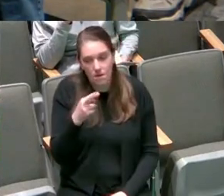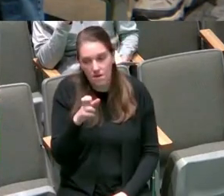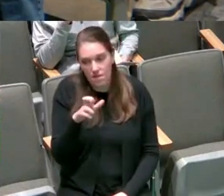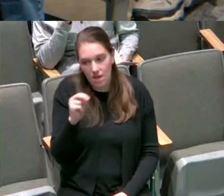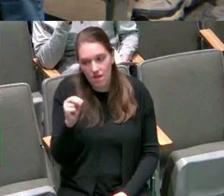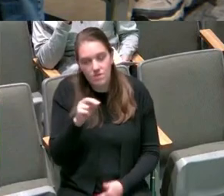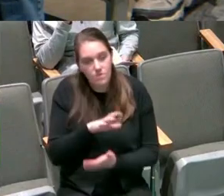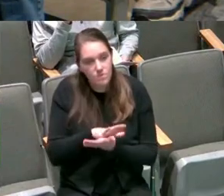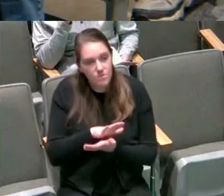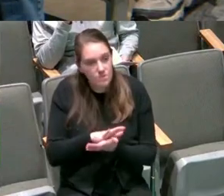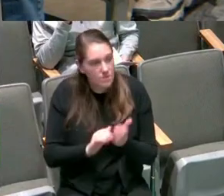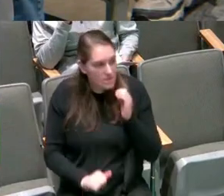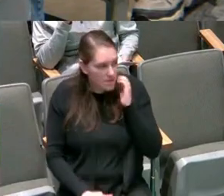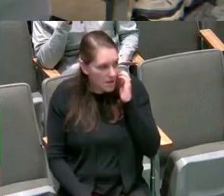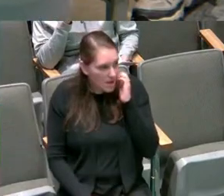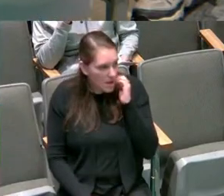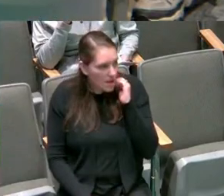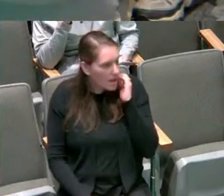certainly